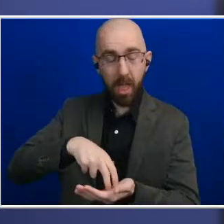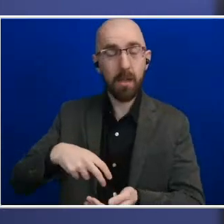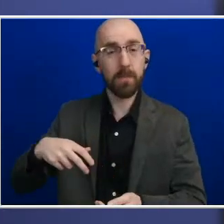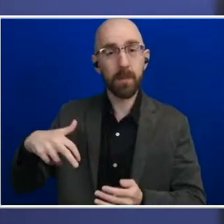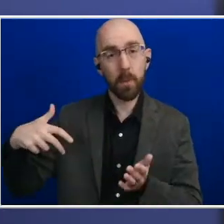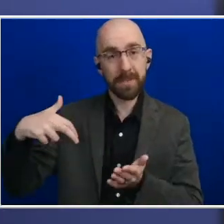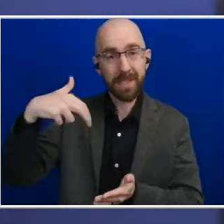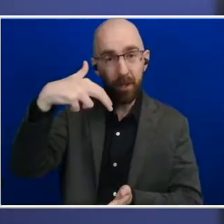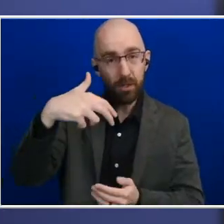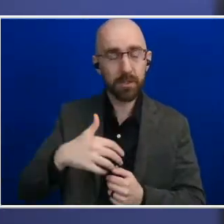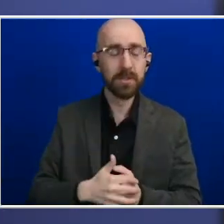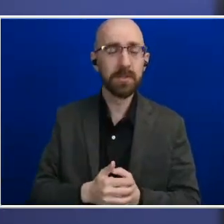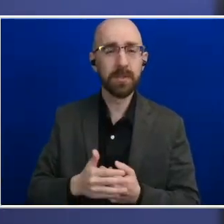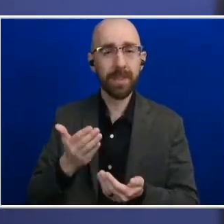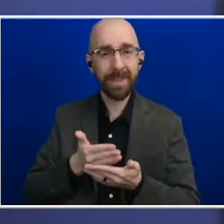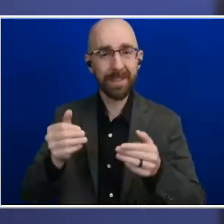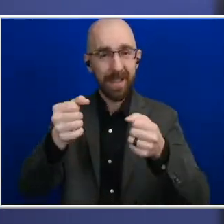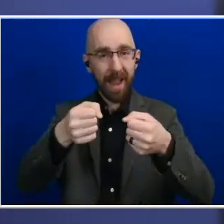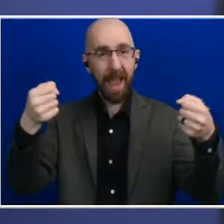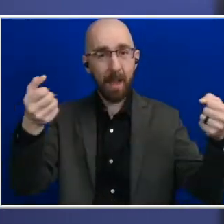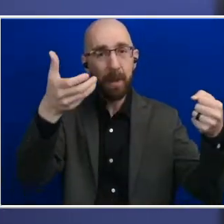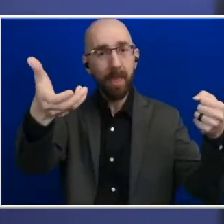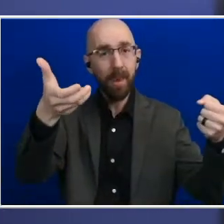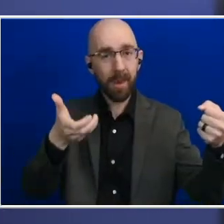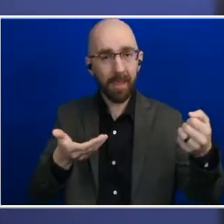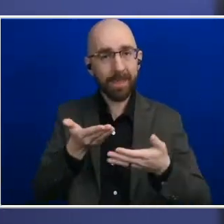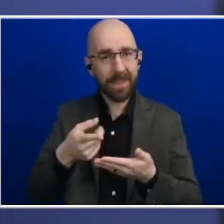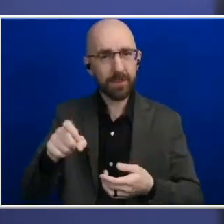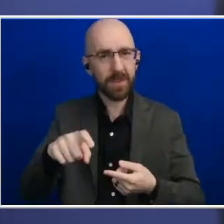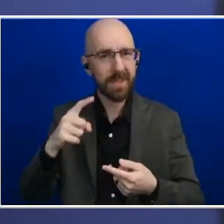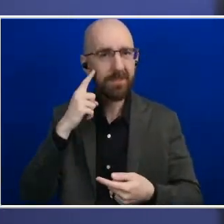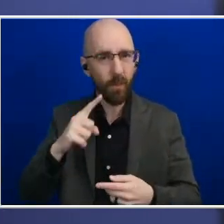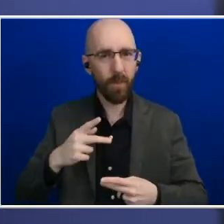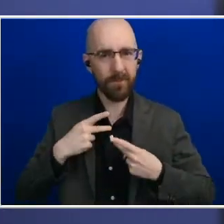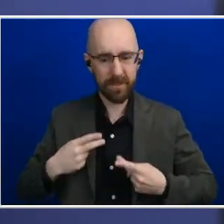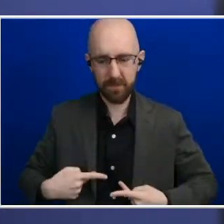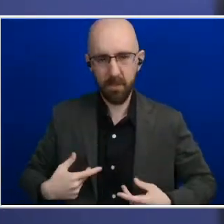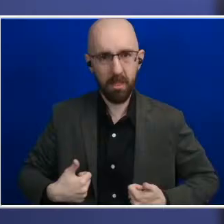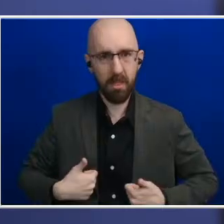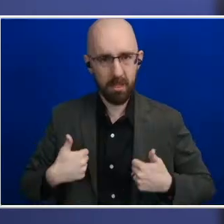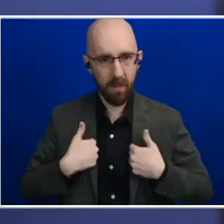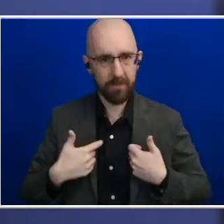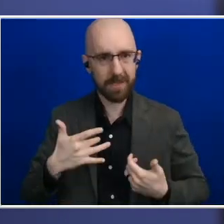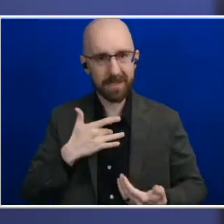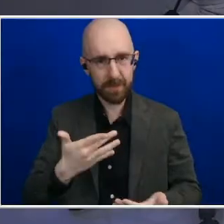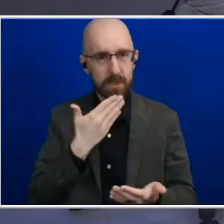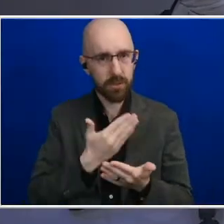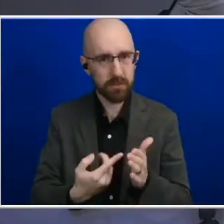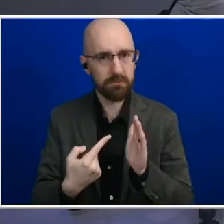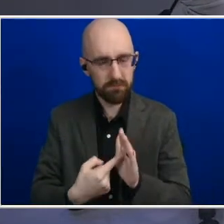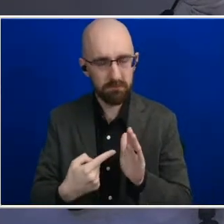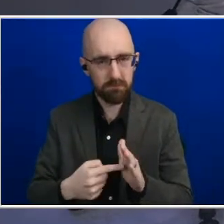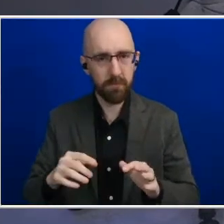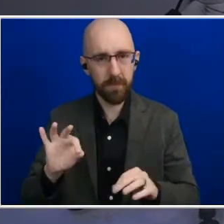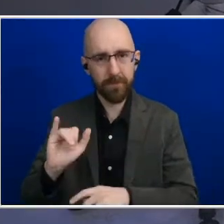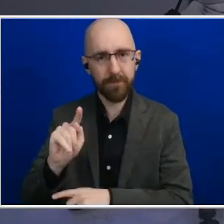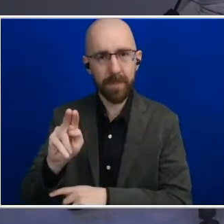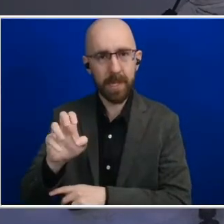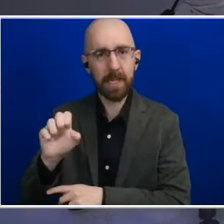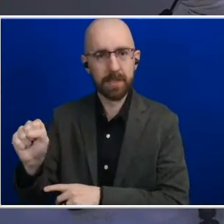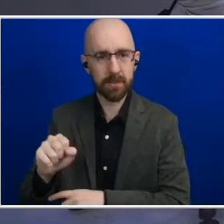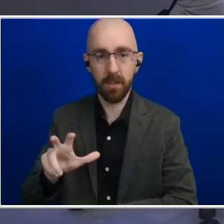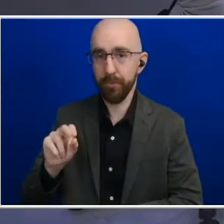things out of the cabinet. Things that you need to do for your physical life are usually good metrics of your fitness. Okay, so 30 minutes this morning,